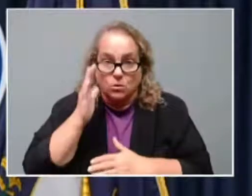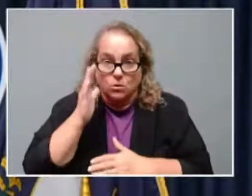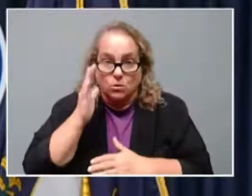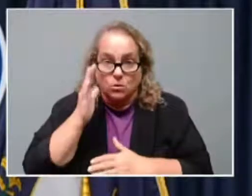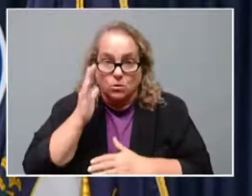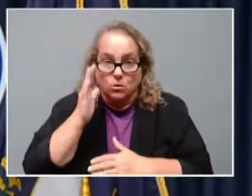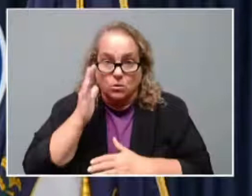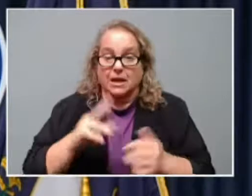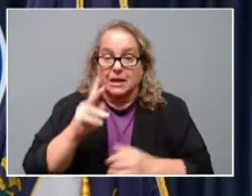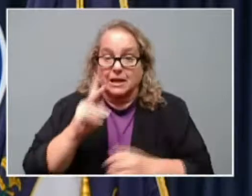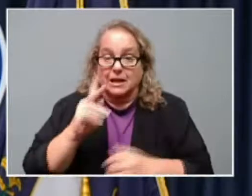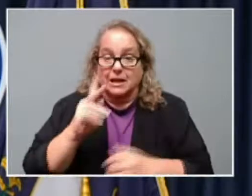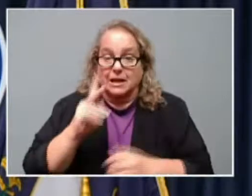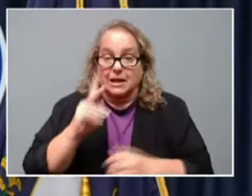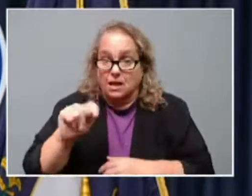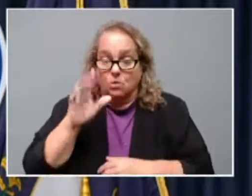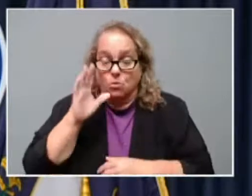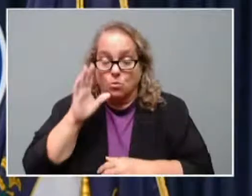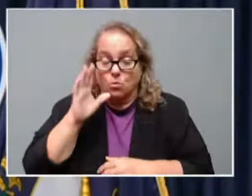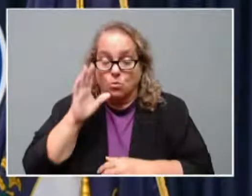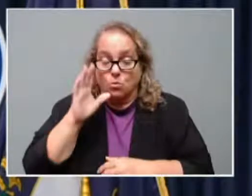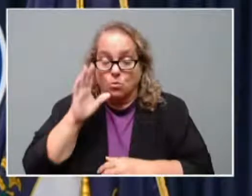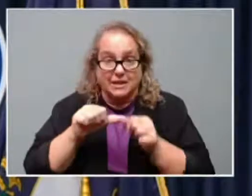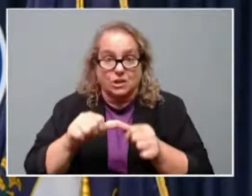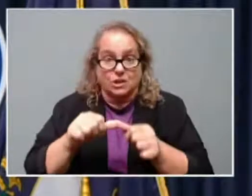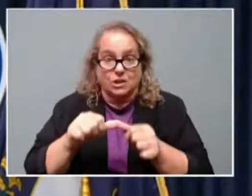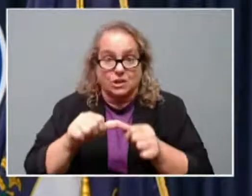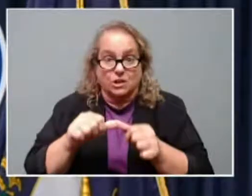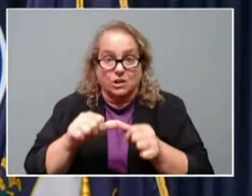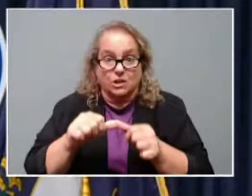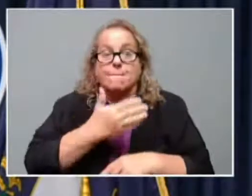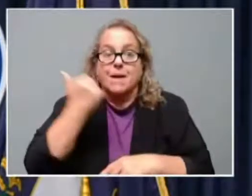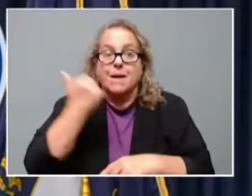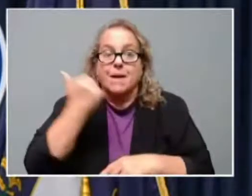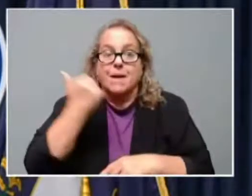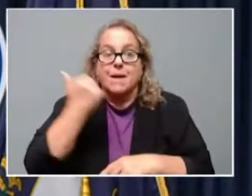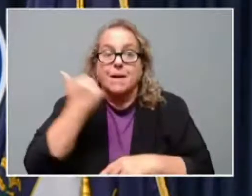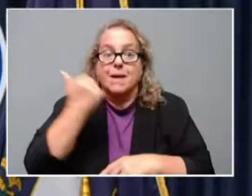built, and we'll make it better every day for Kentuckians. Thank you, Governor.